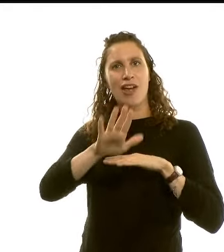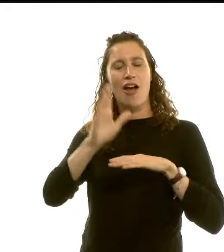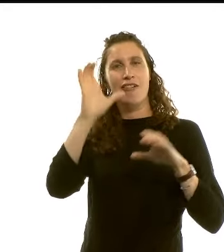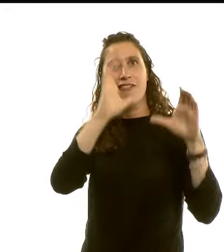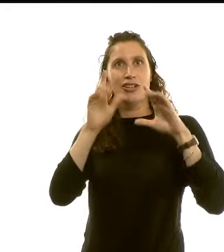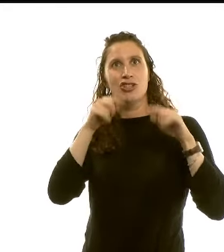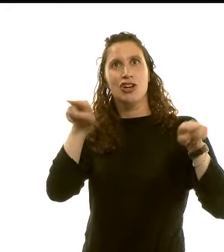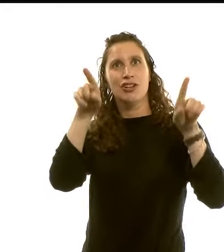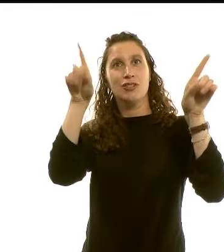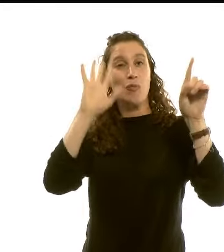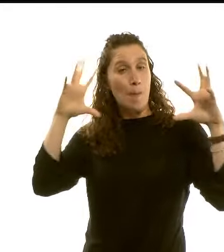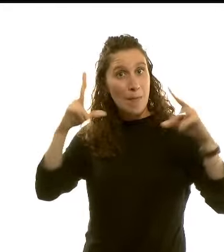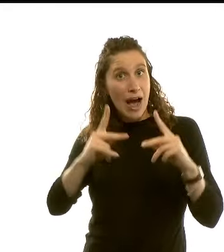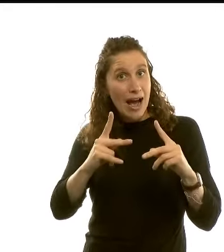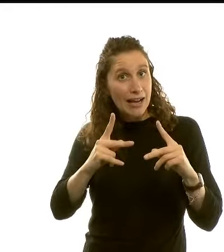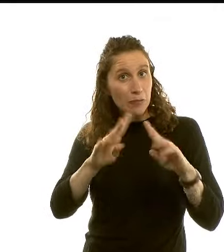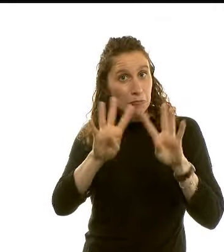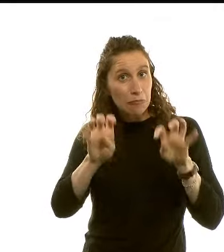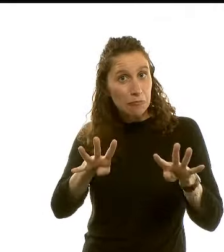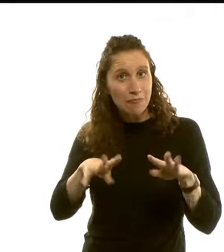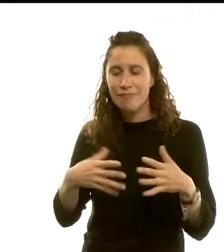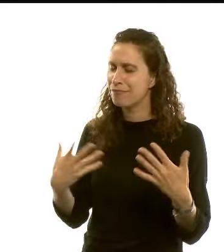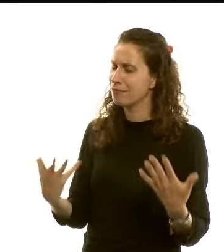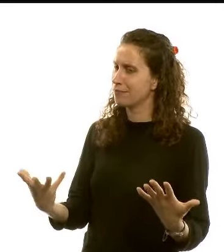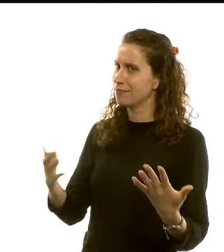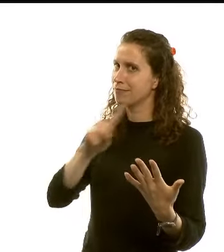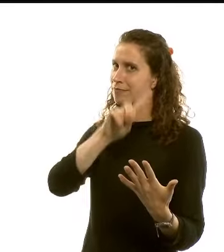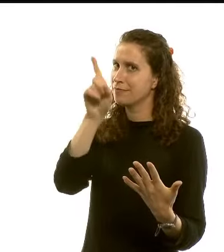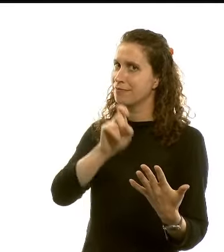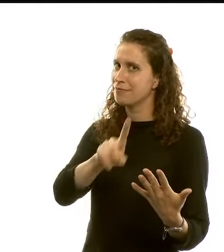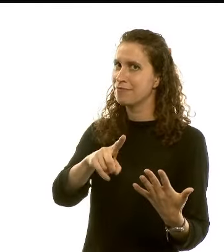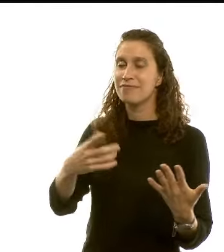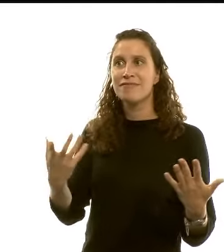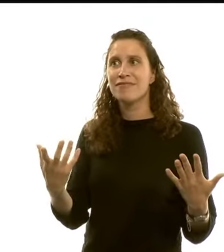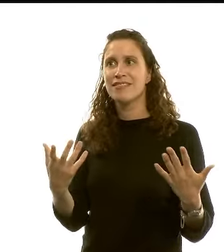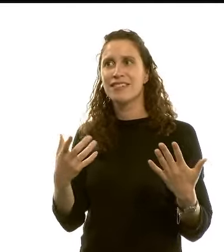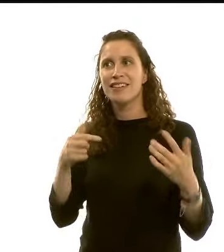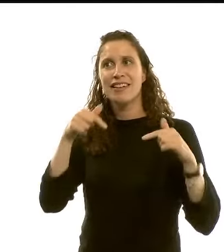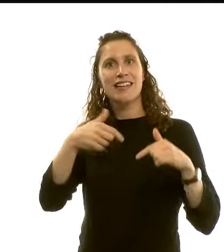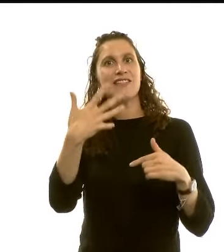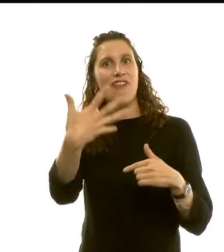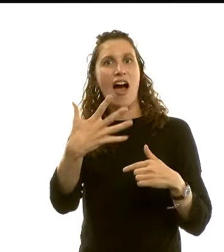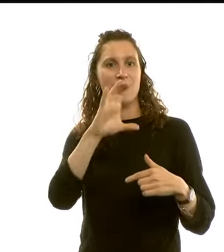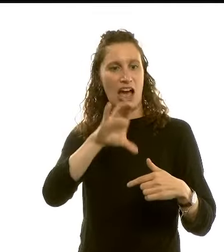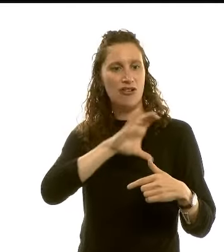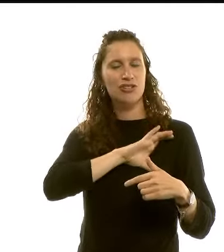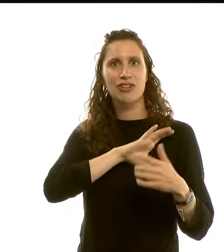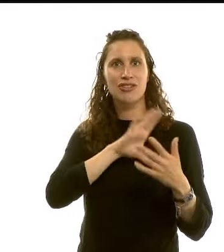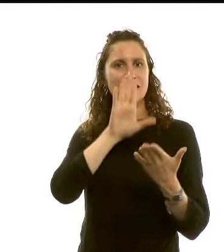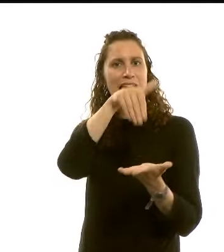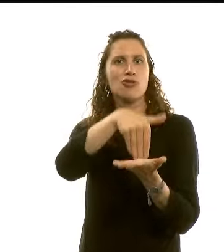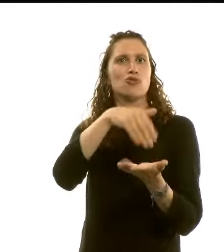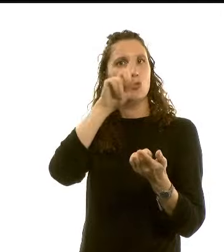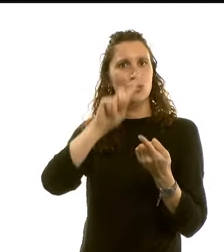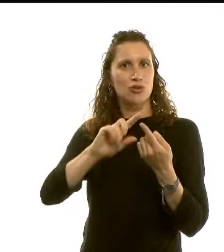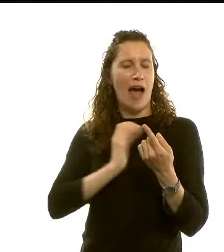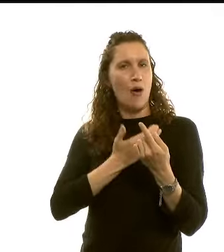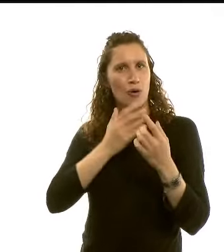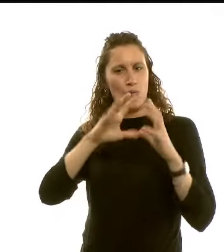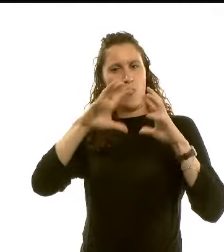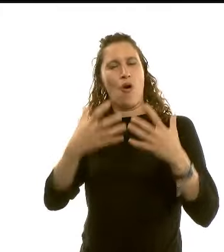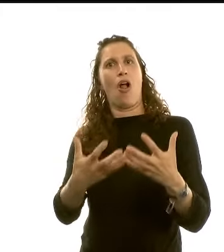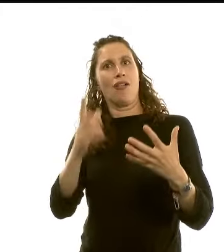right? Or maybe not. Well, that is the big question. You know, these 5 characters, they have been central to our universe